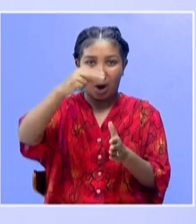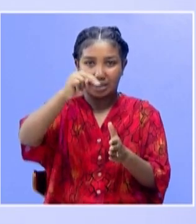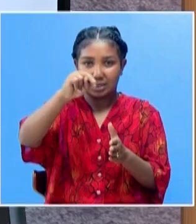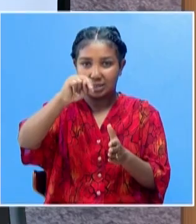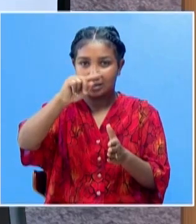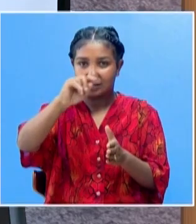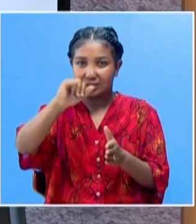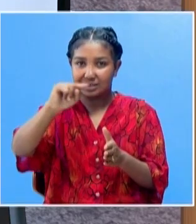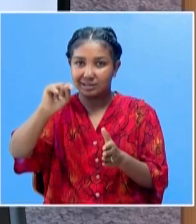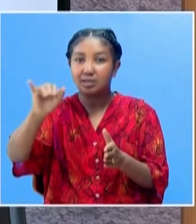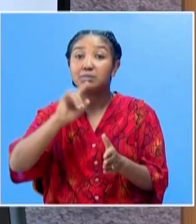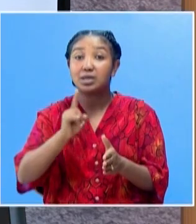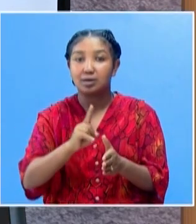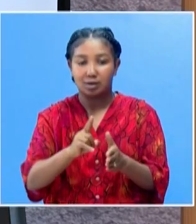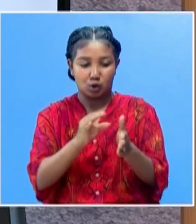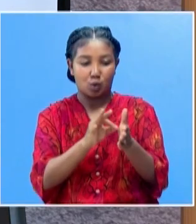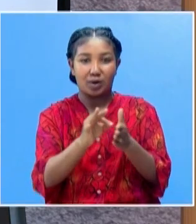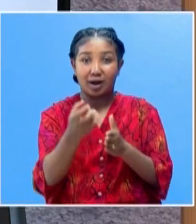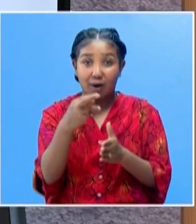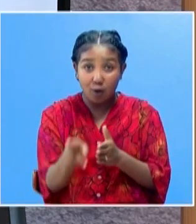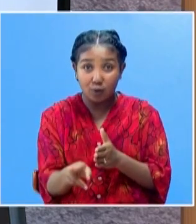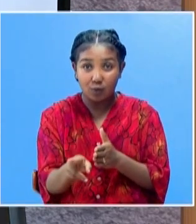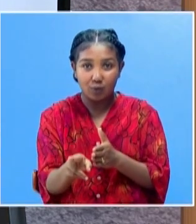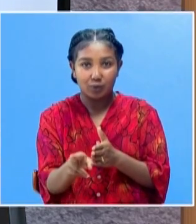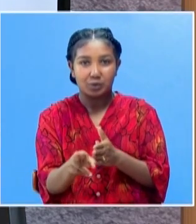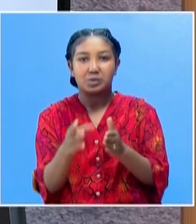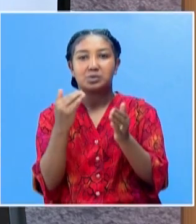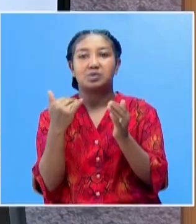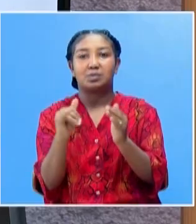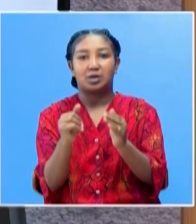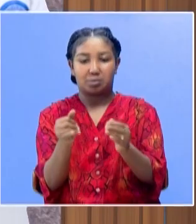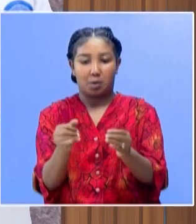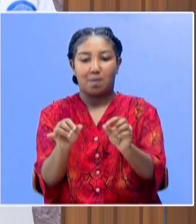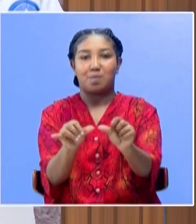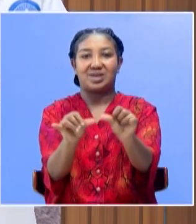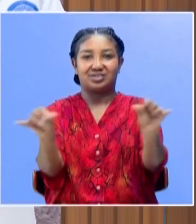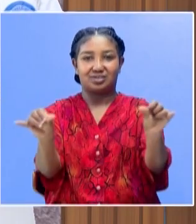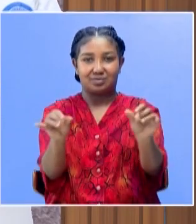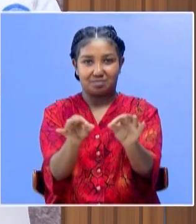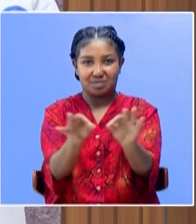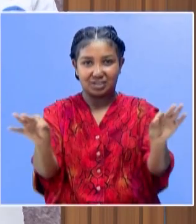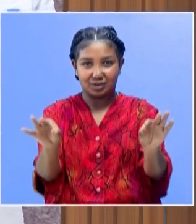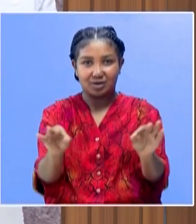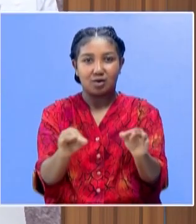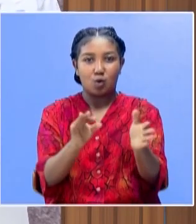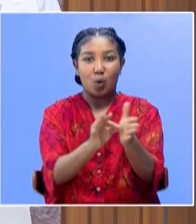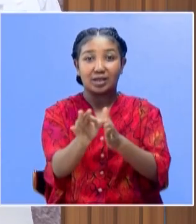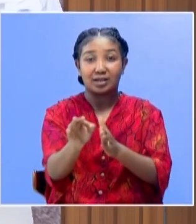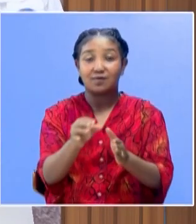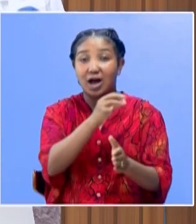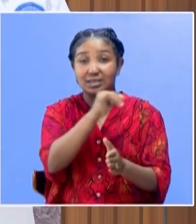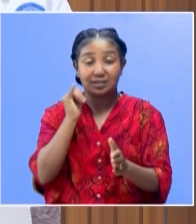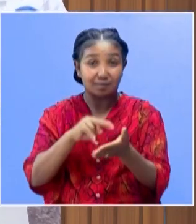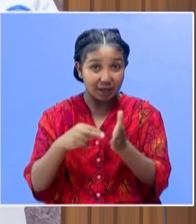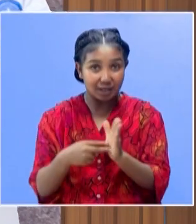what? It can be numerical or it is something which is measured. So when we say quantitative